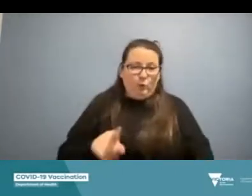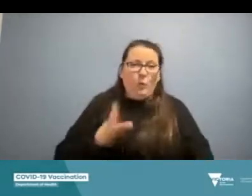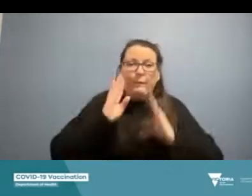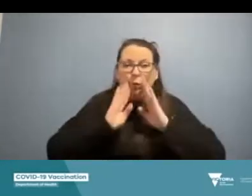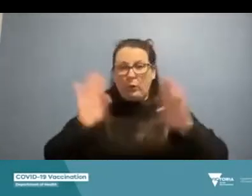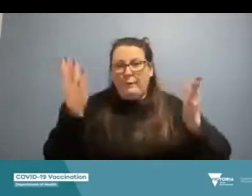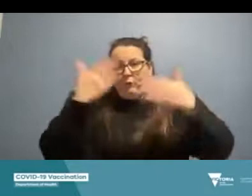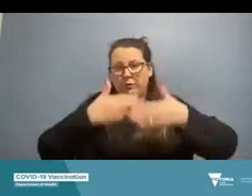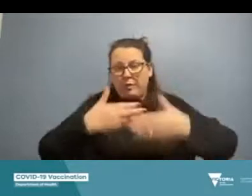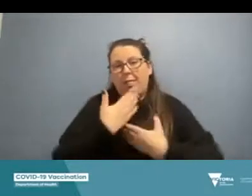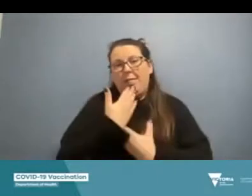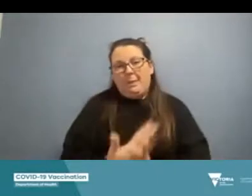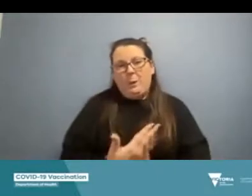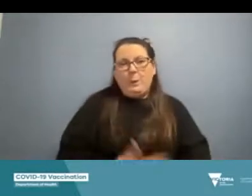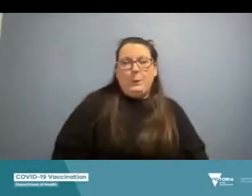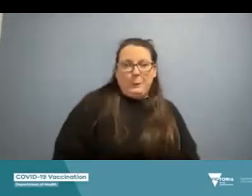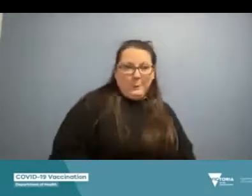night.